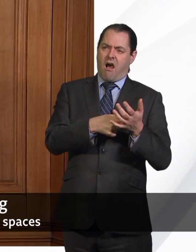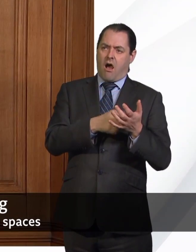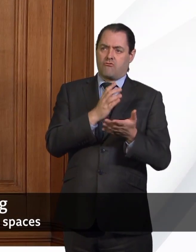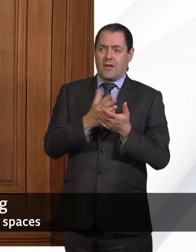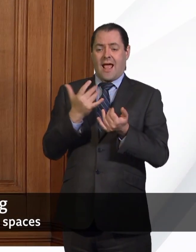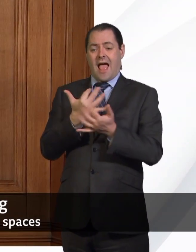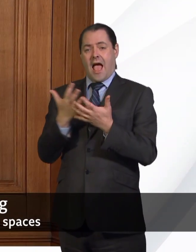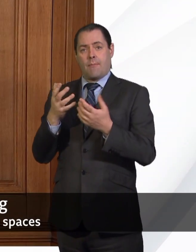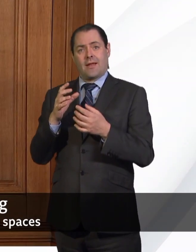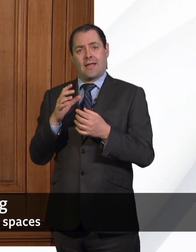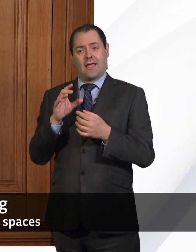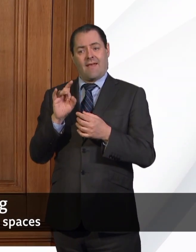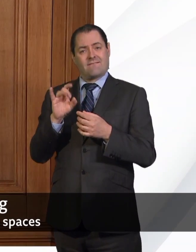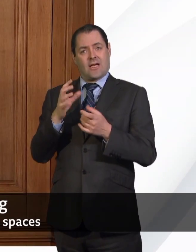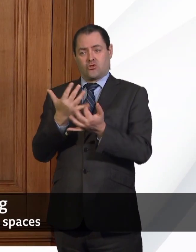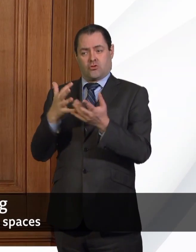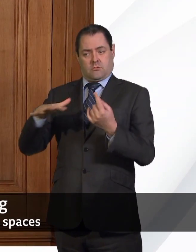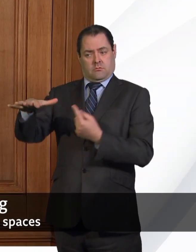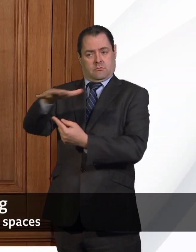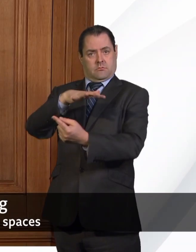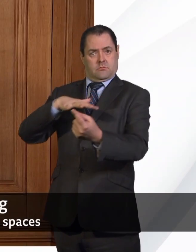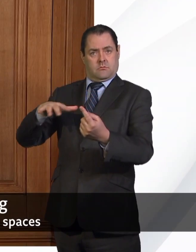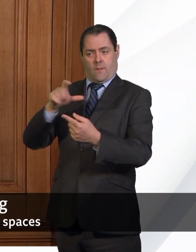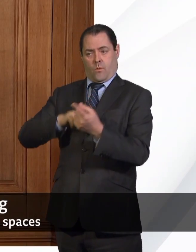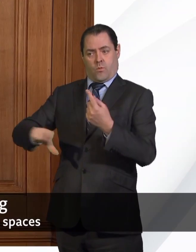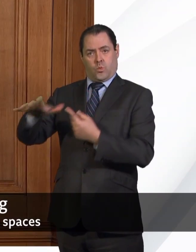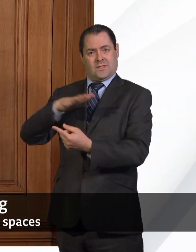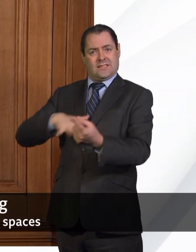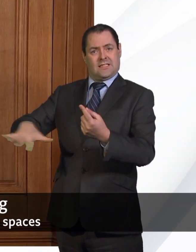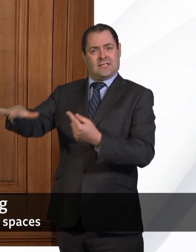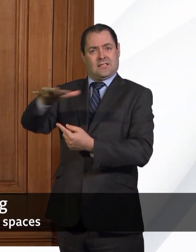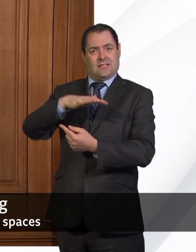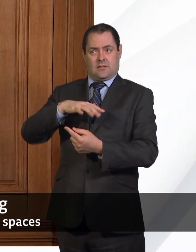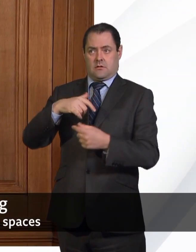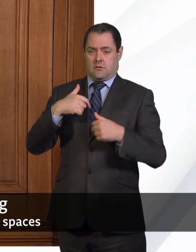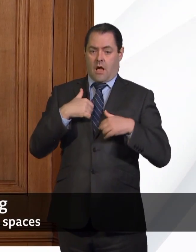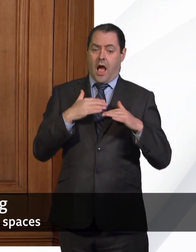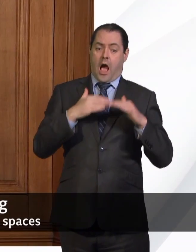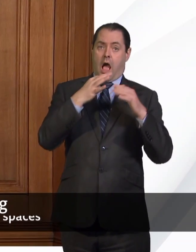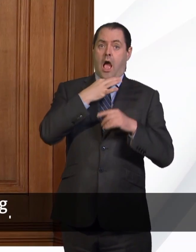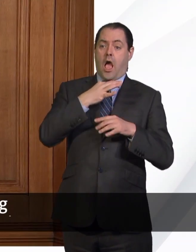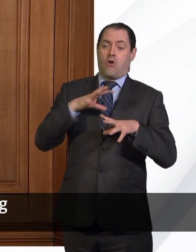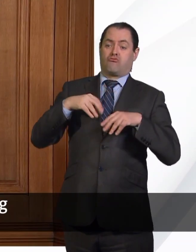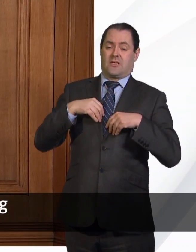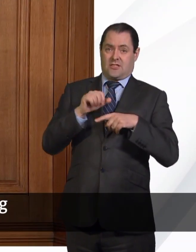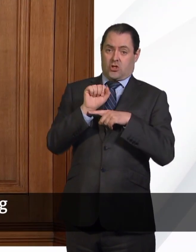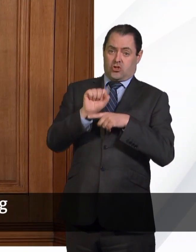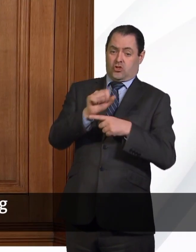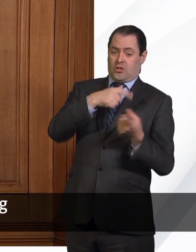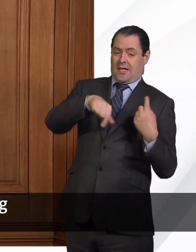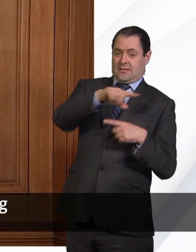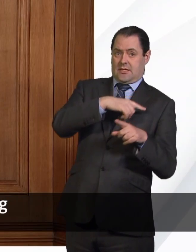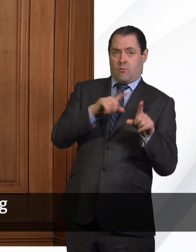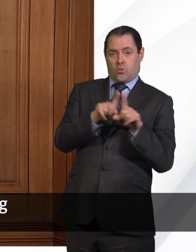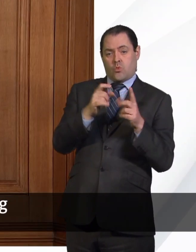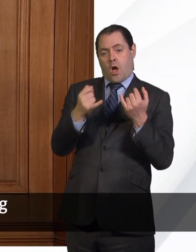of infections in the community, the risk to people who are at higher risk, so the shielded, but also people who are in